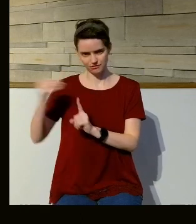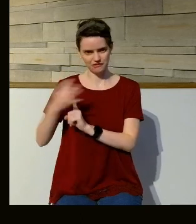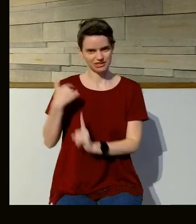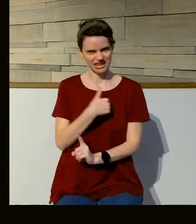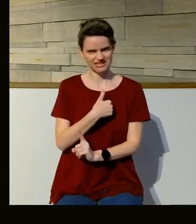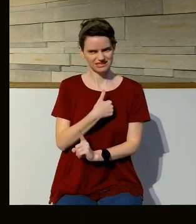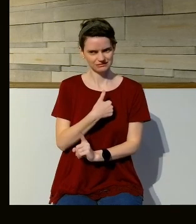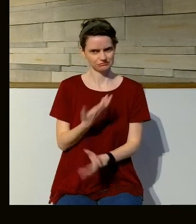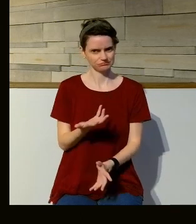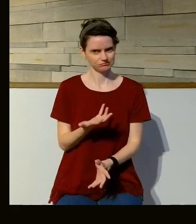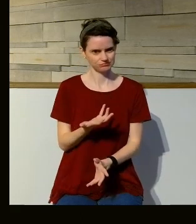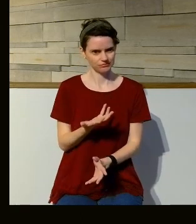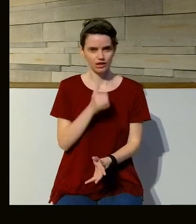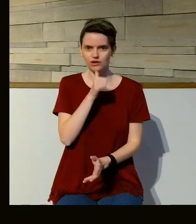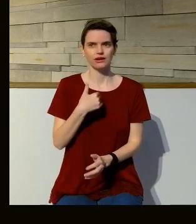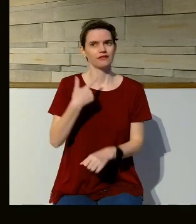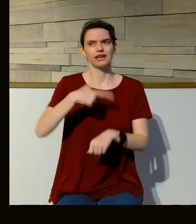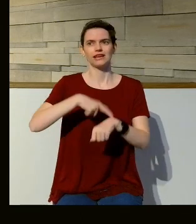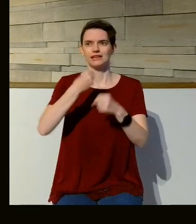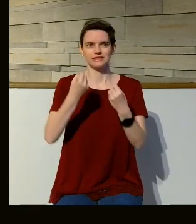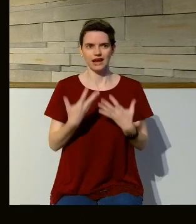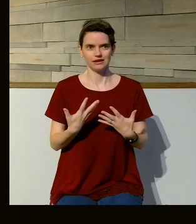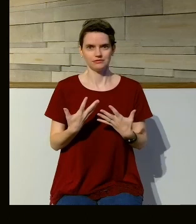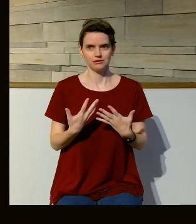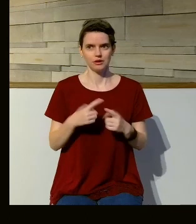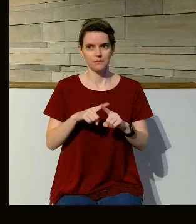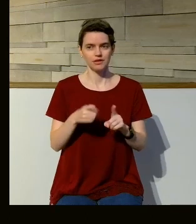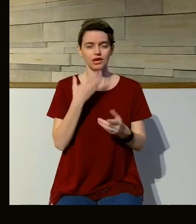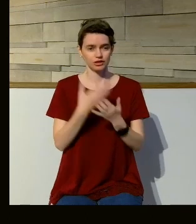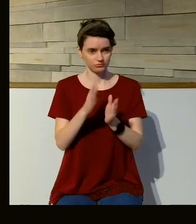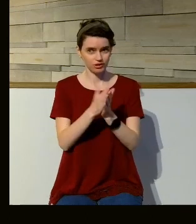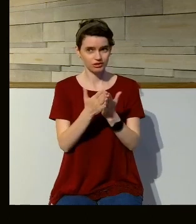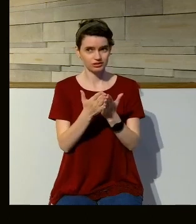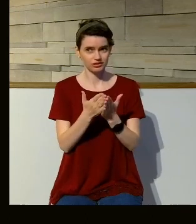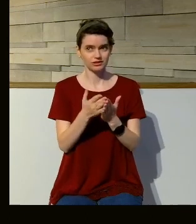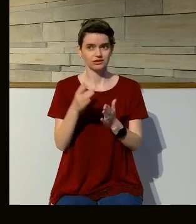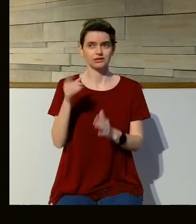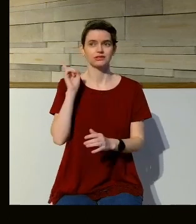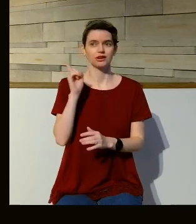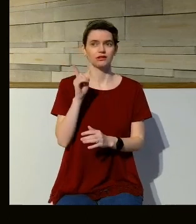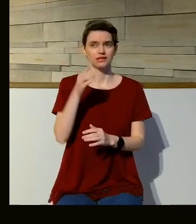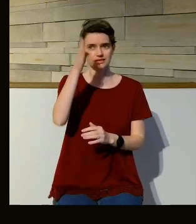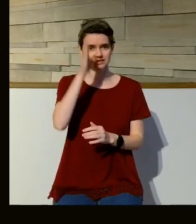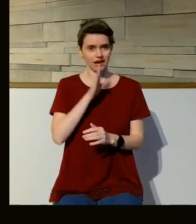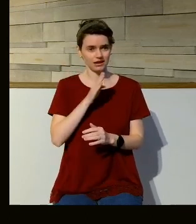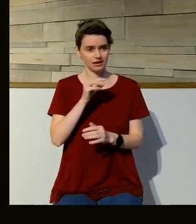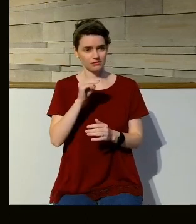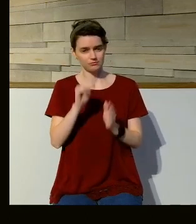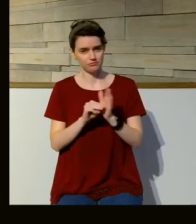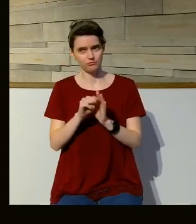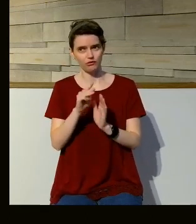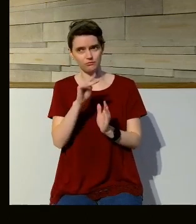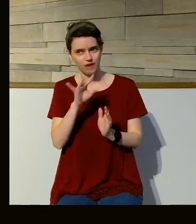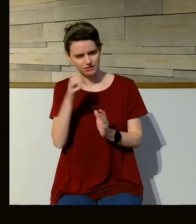Now, we won't have time to go into a refutation of this, but a good book I recommend is by Paul Cope and his God, a Moral Monster, where he goes into a lot of